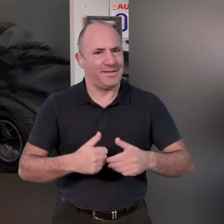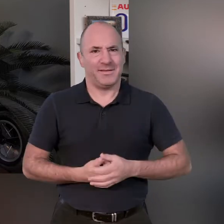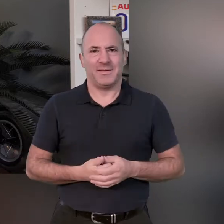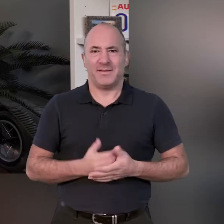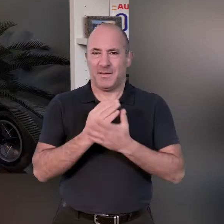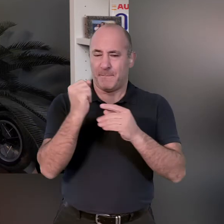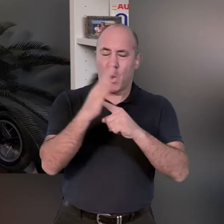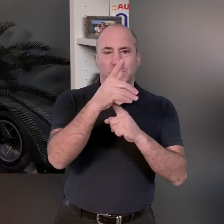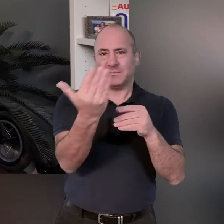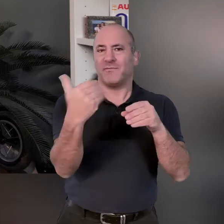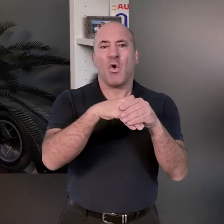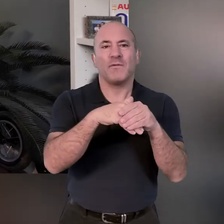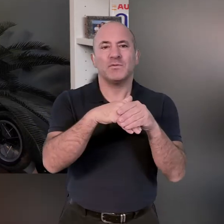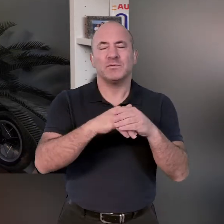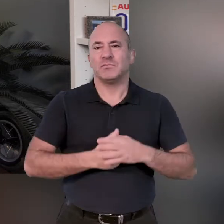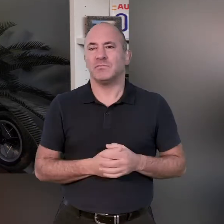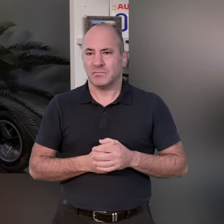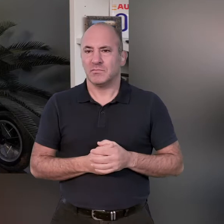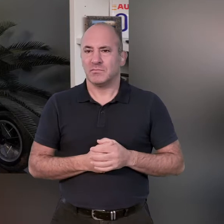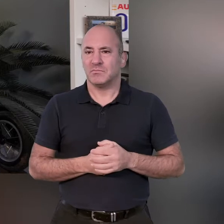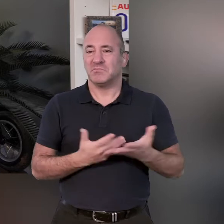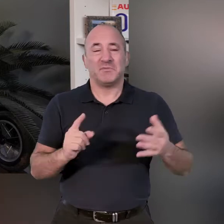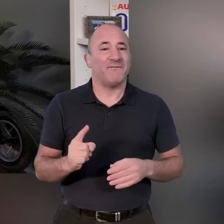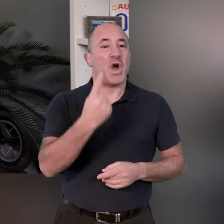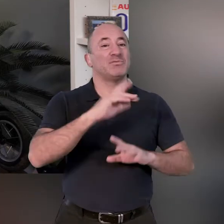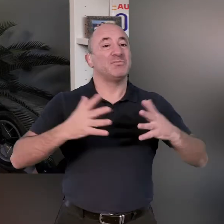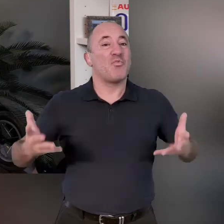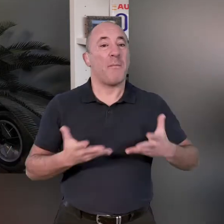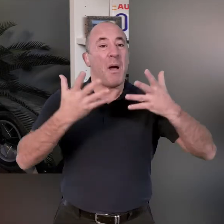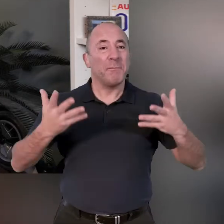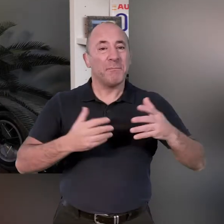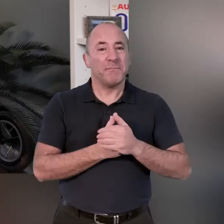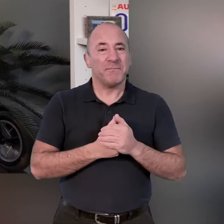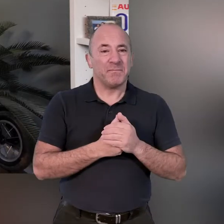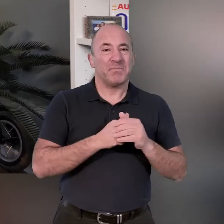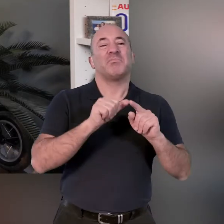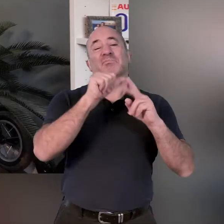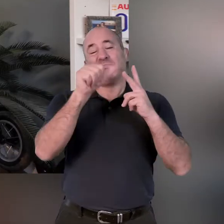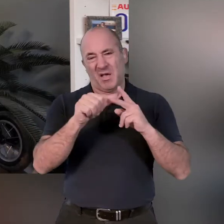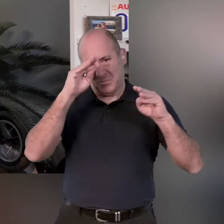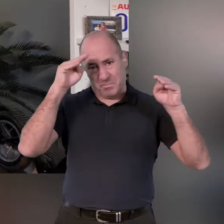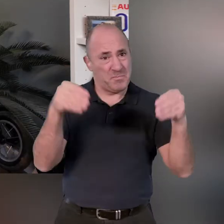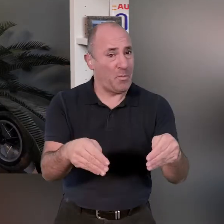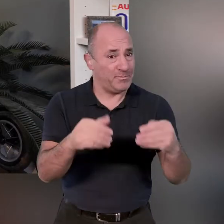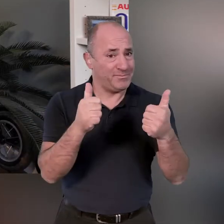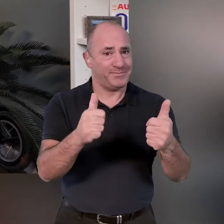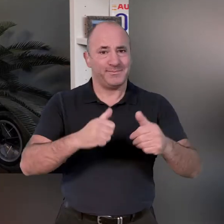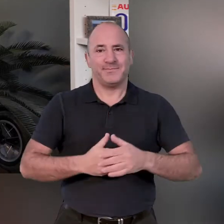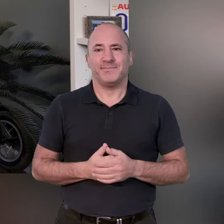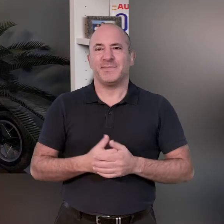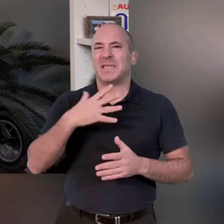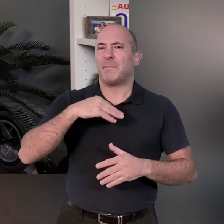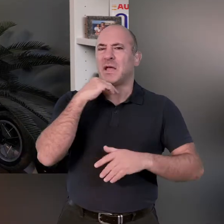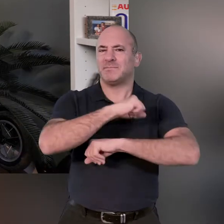and healthy, so it's a really important thing to get involved. Let's start with a warm-up and then we'll get into the main set after